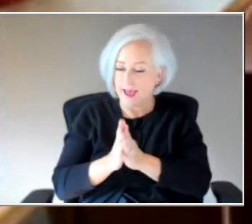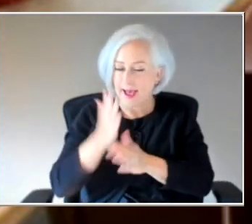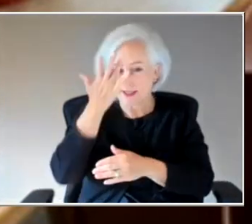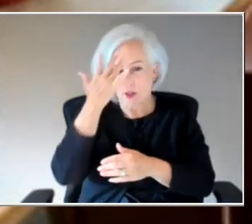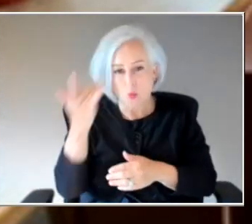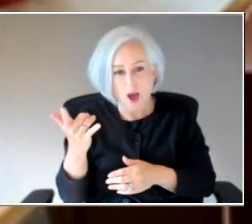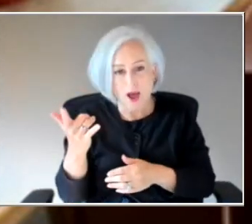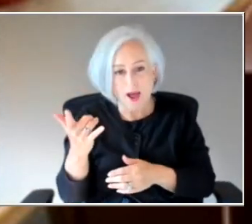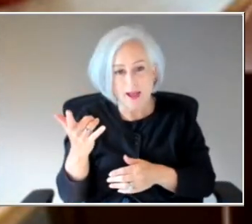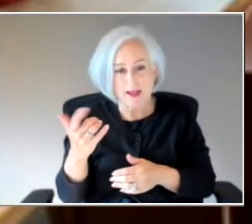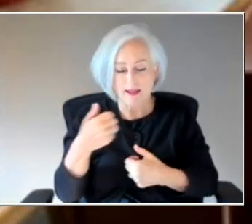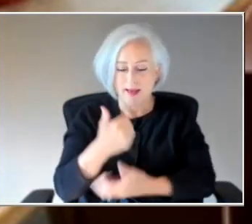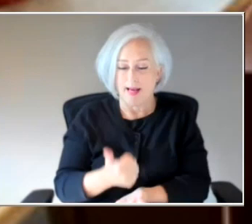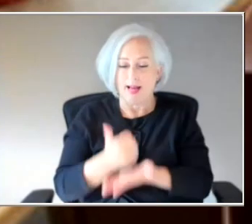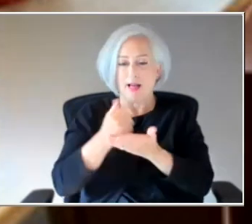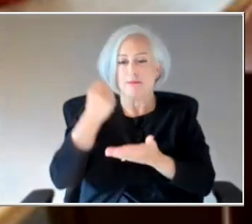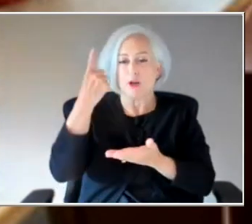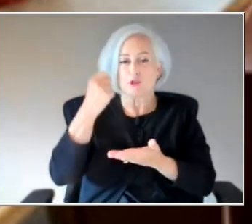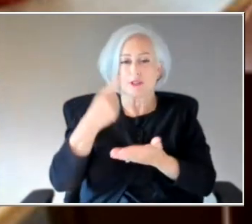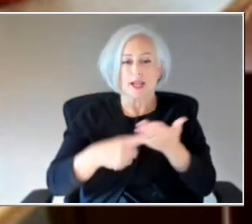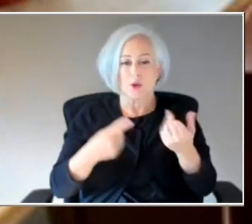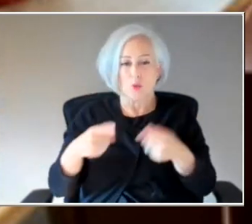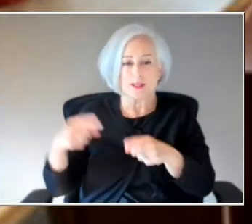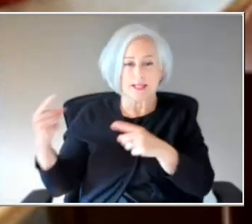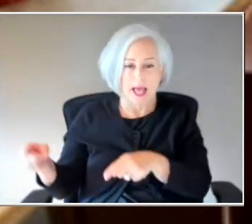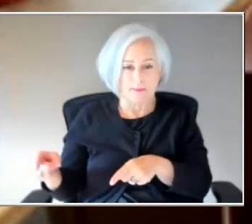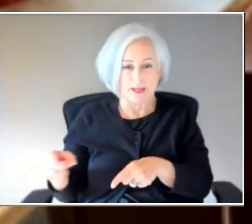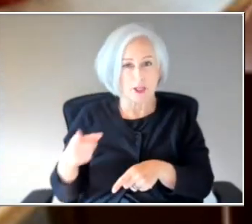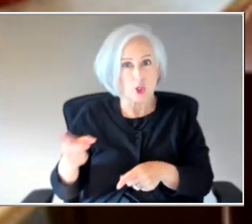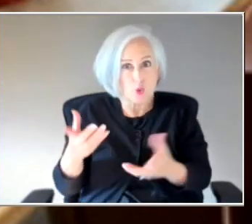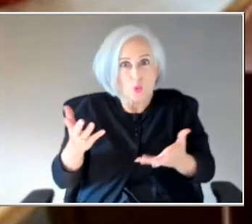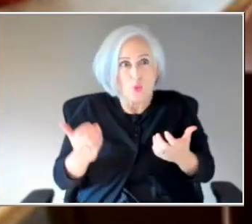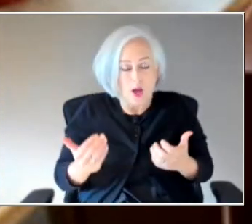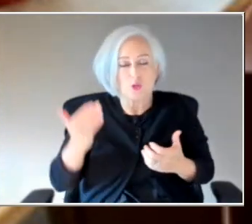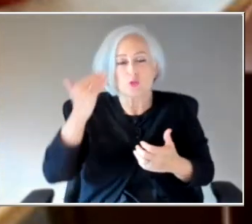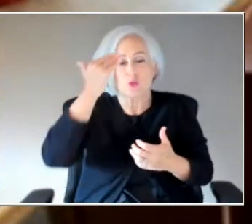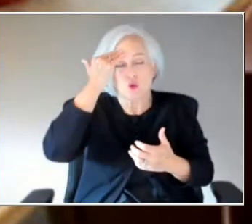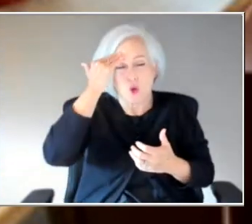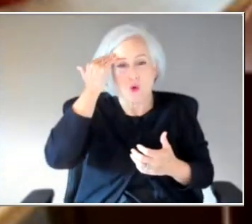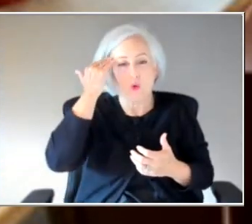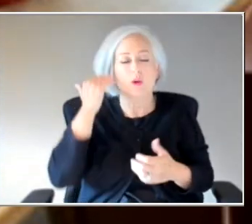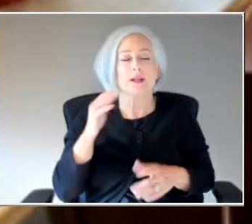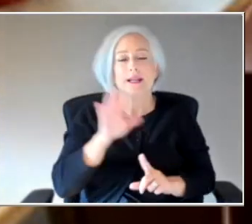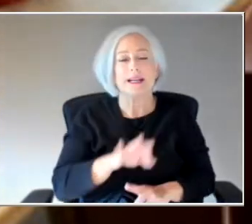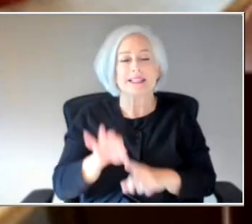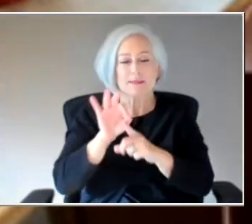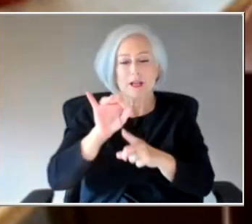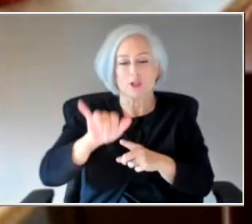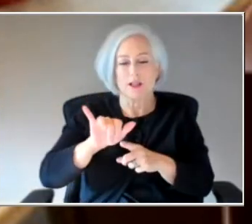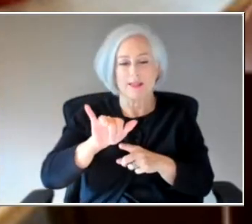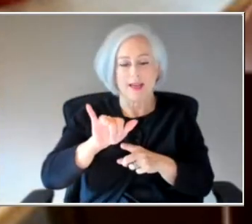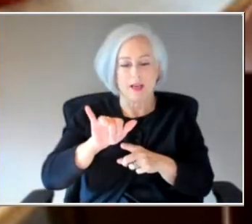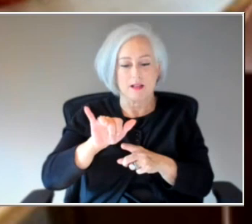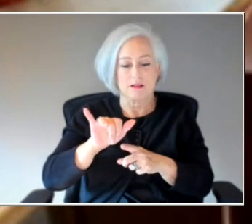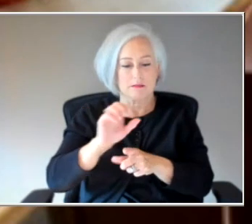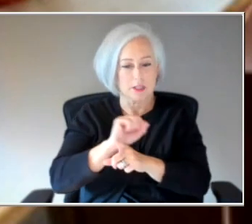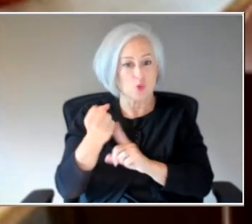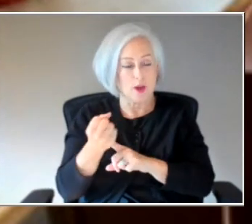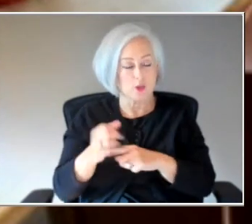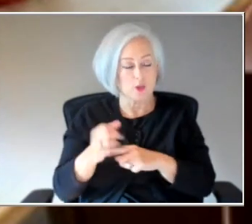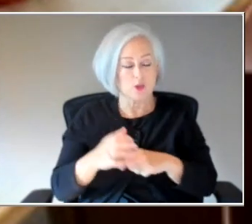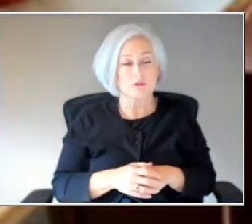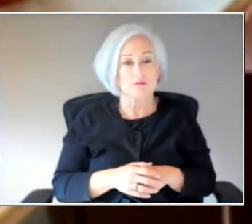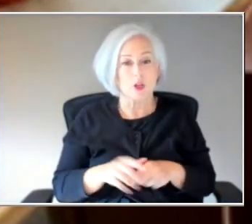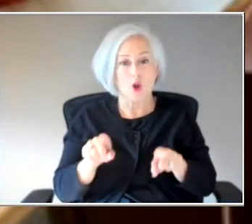and understand what's going on. You want to be in the know in something, especially of this nature. Also, wash